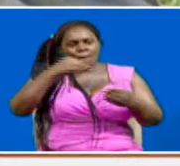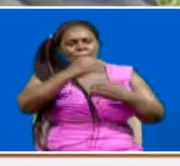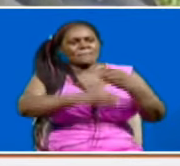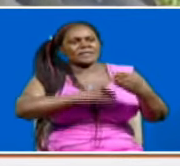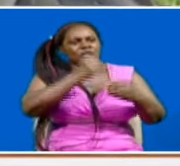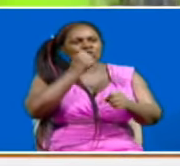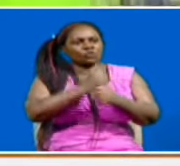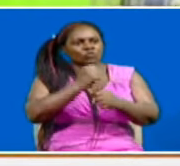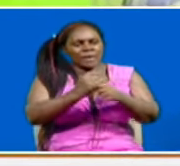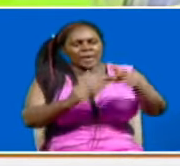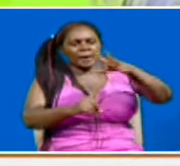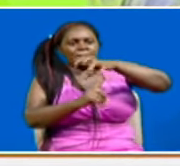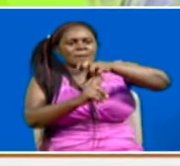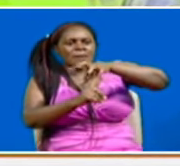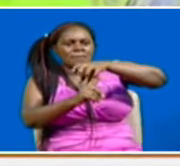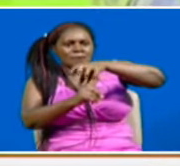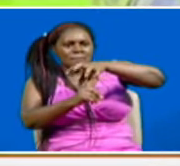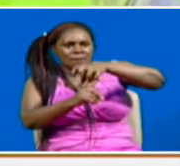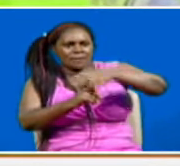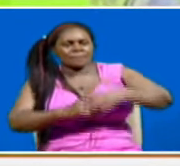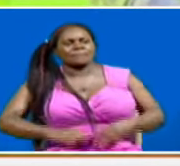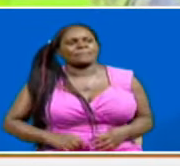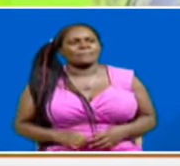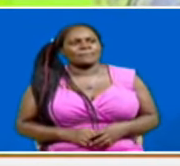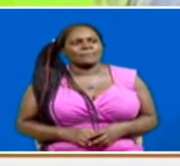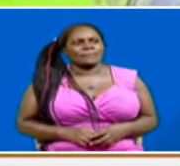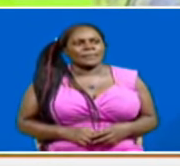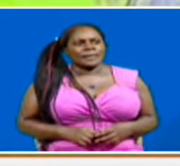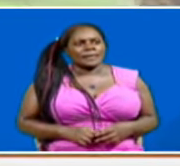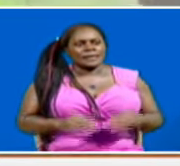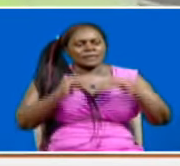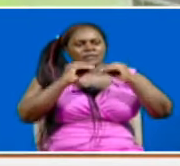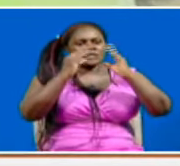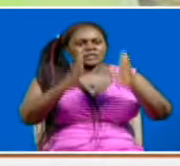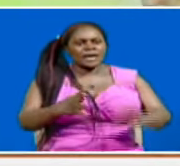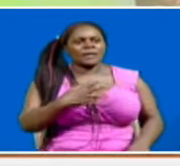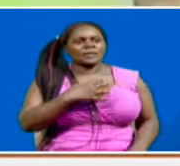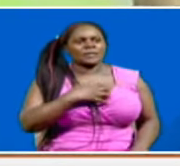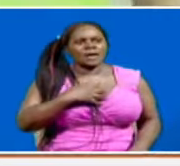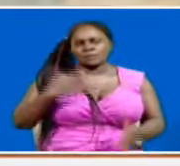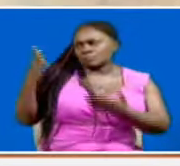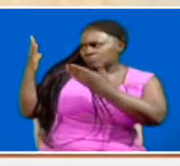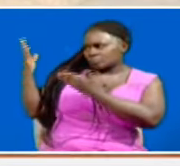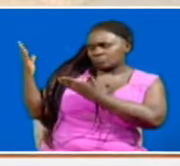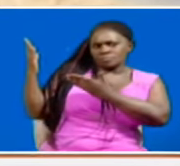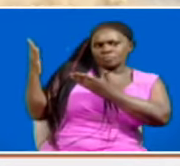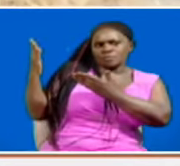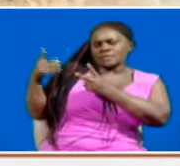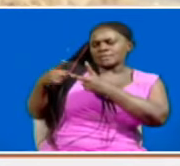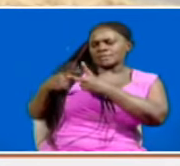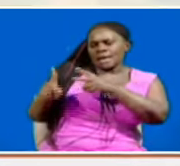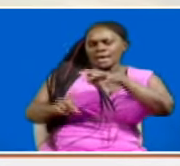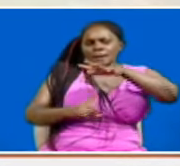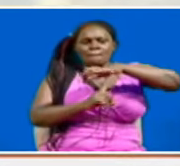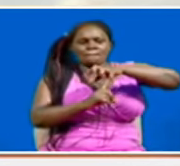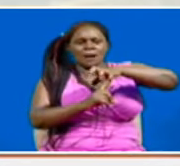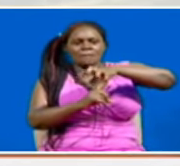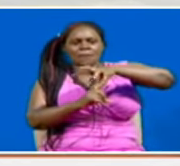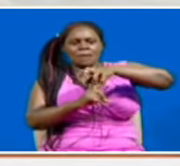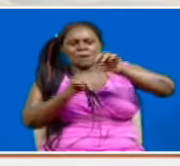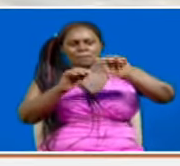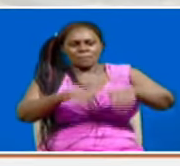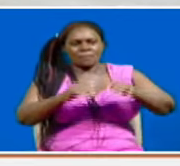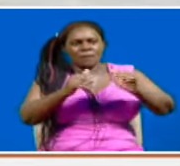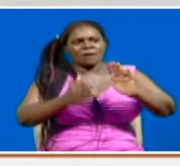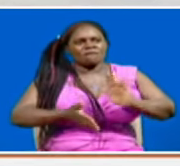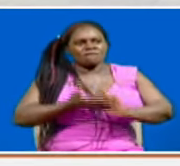of mushrooms. According to Alexi Mzane, a retired teacher who has ventured in oyster mushroom farming, the